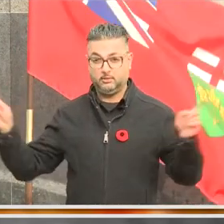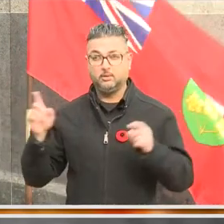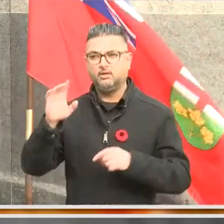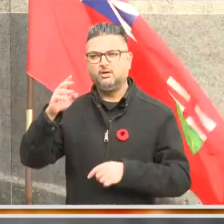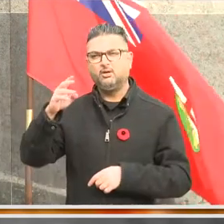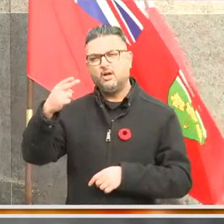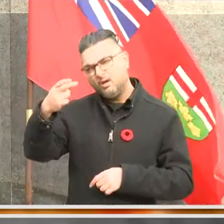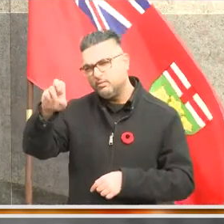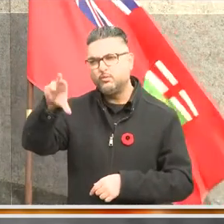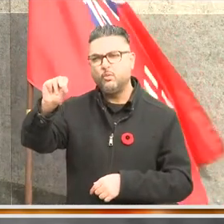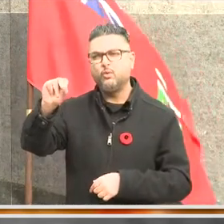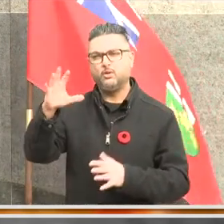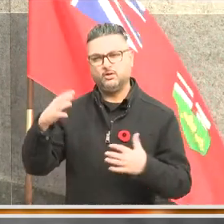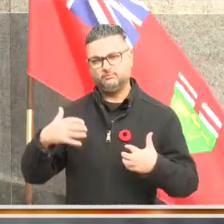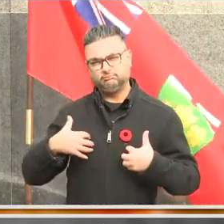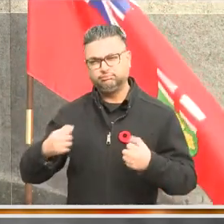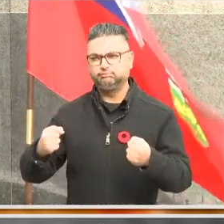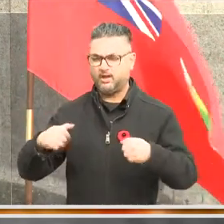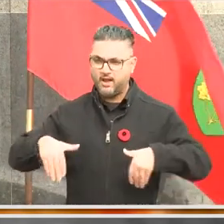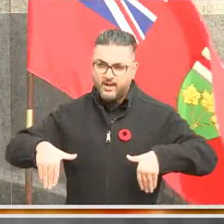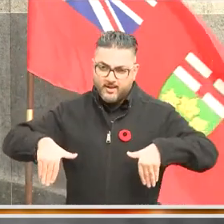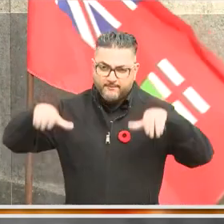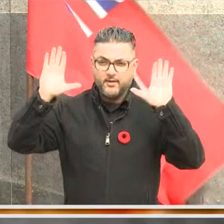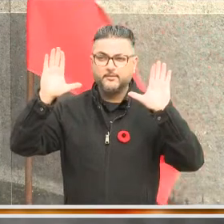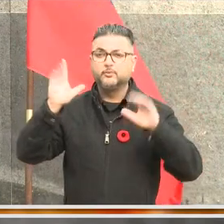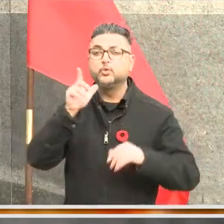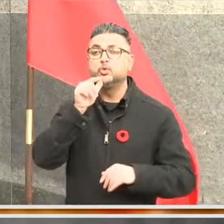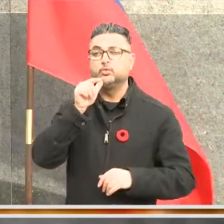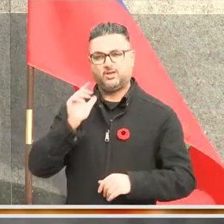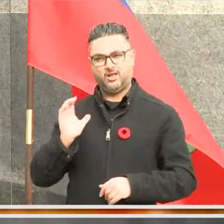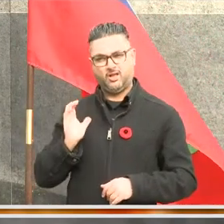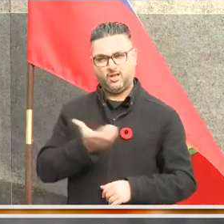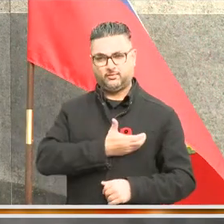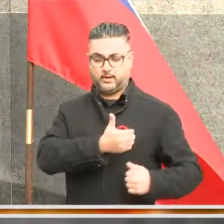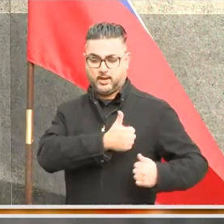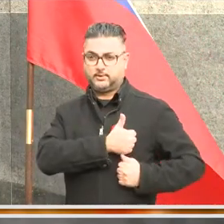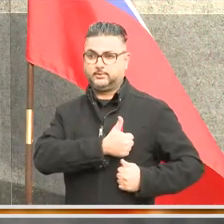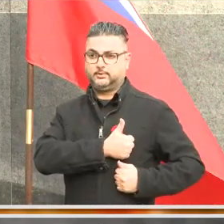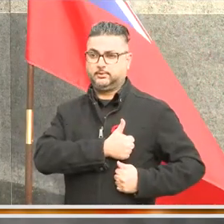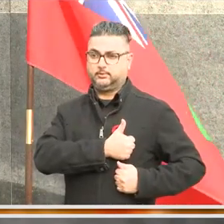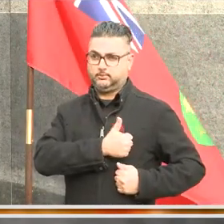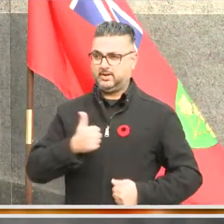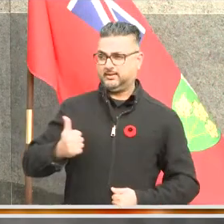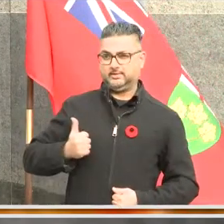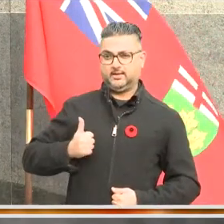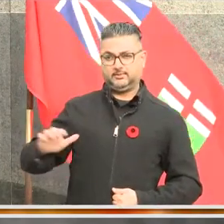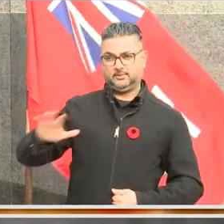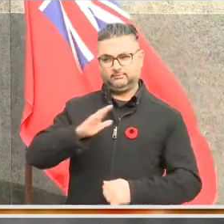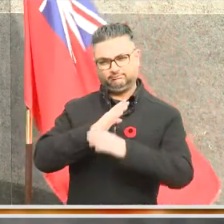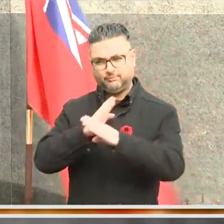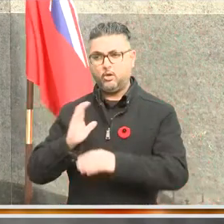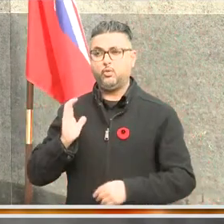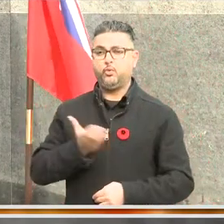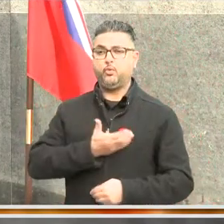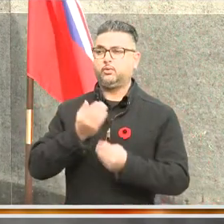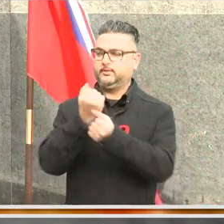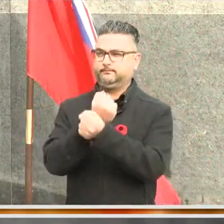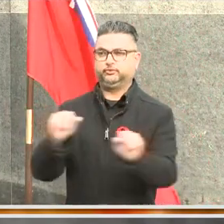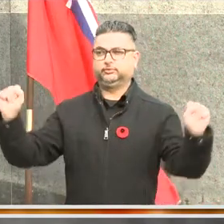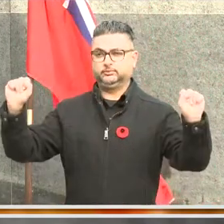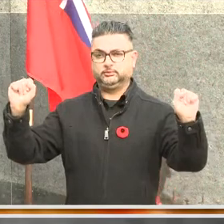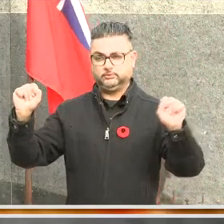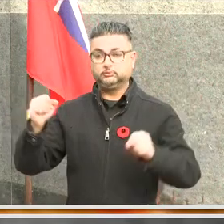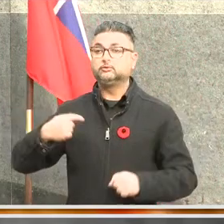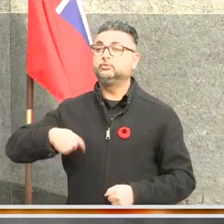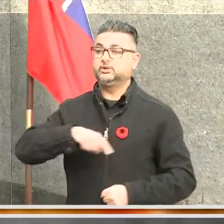of our veterans and the protection of the freedom we have today. We gathered together on November 11th